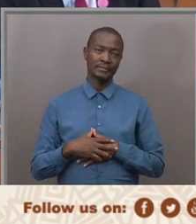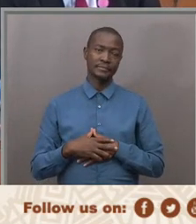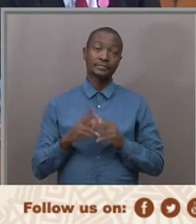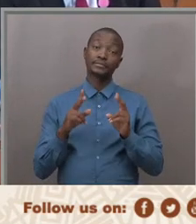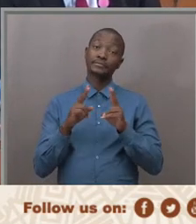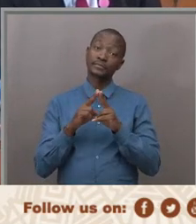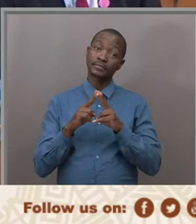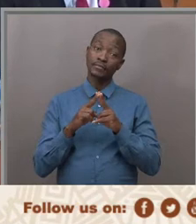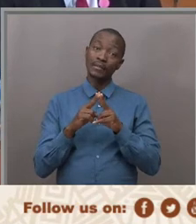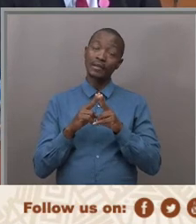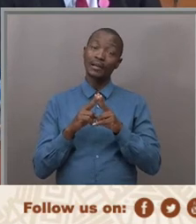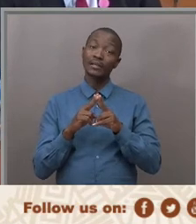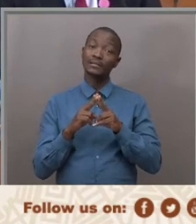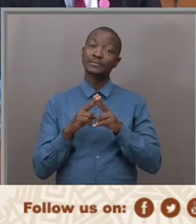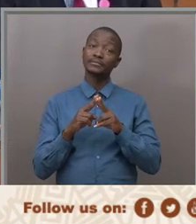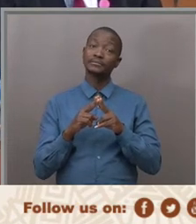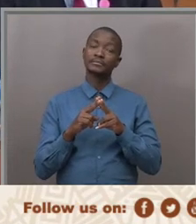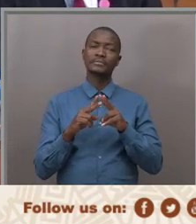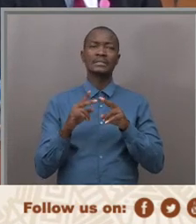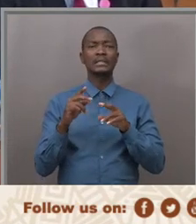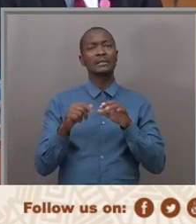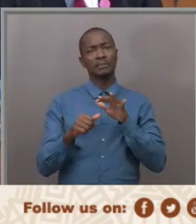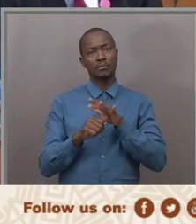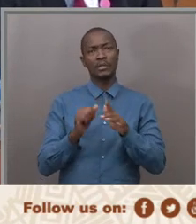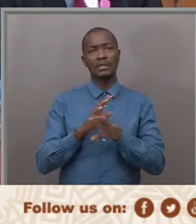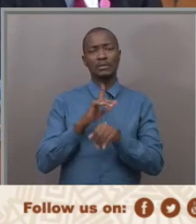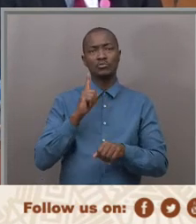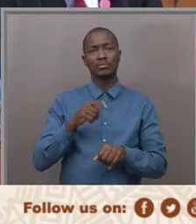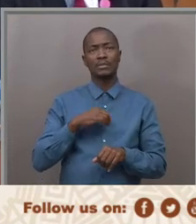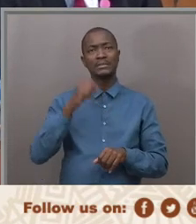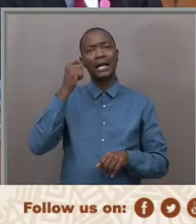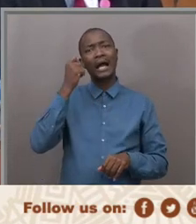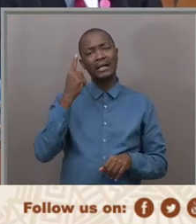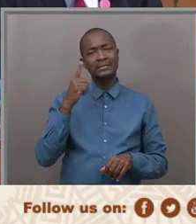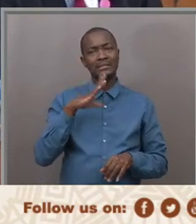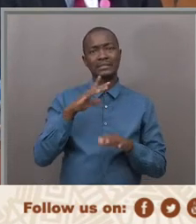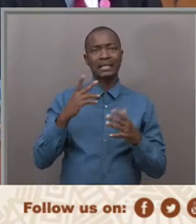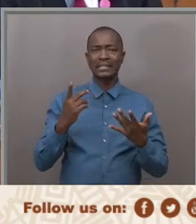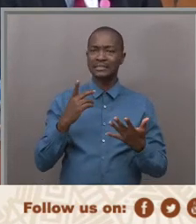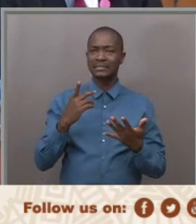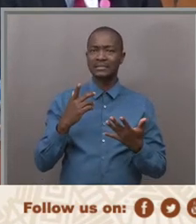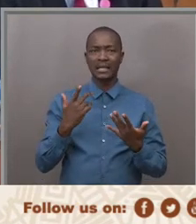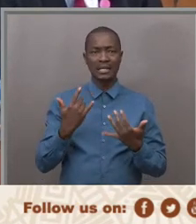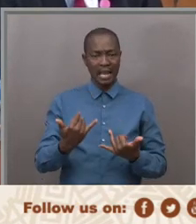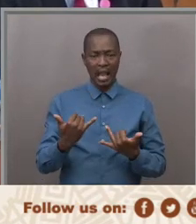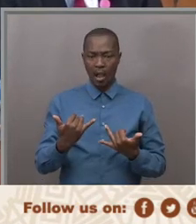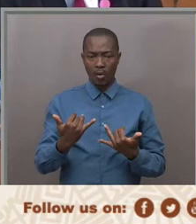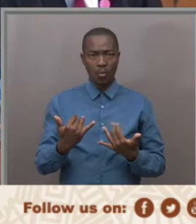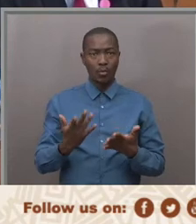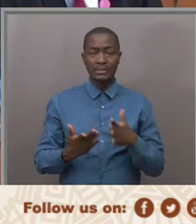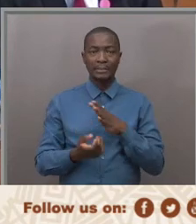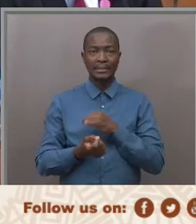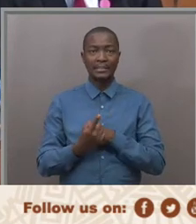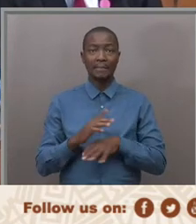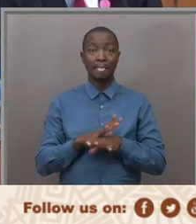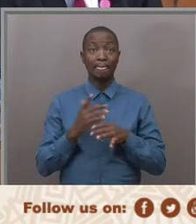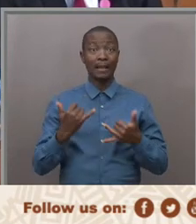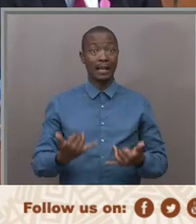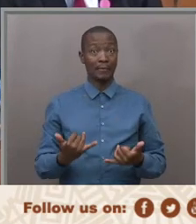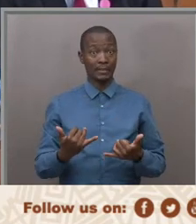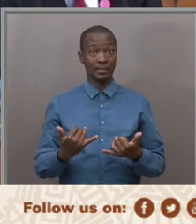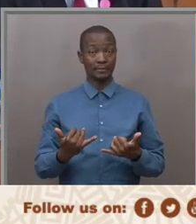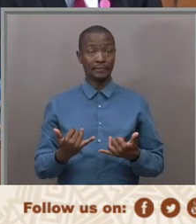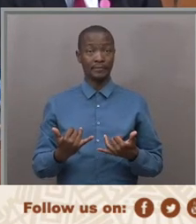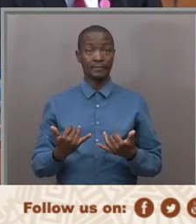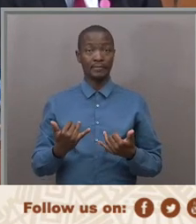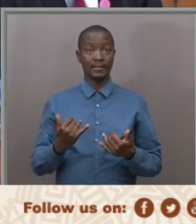important, honorable members, that we understand the phase that we are in now. Currently, there is an administration of